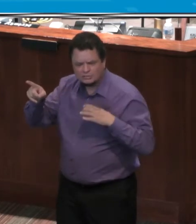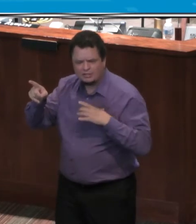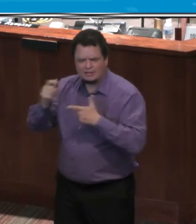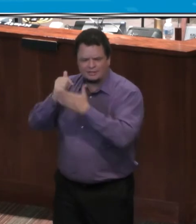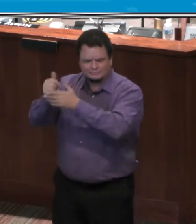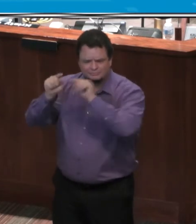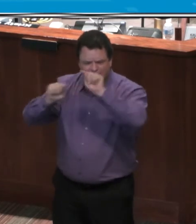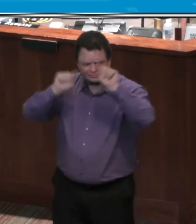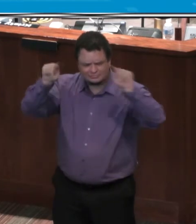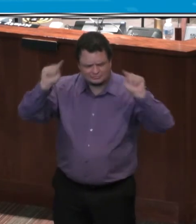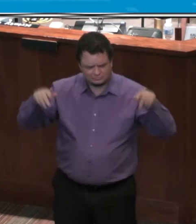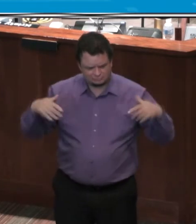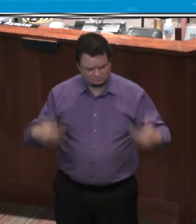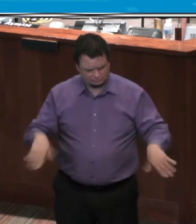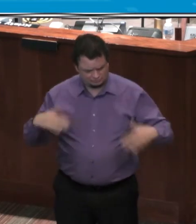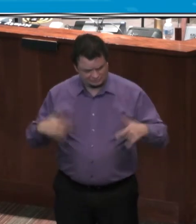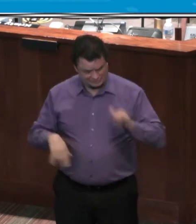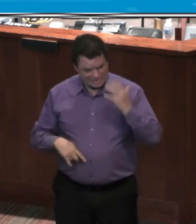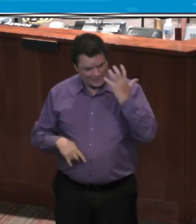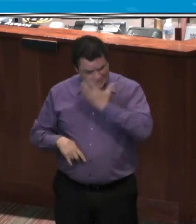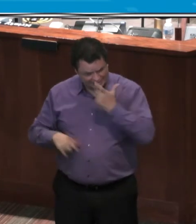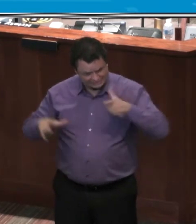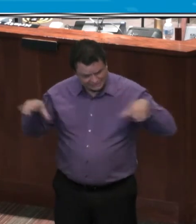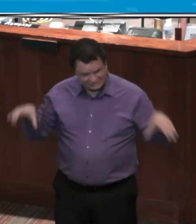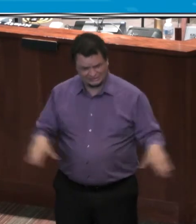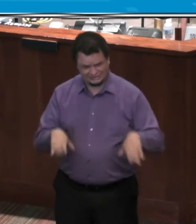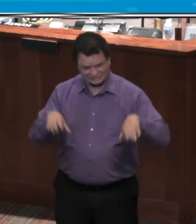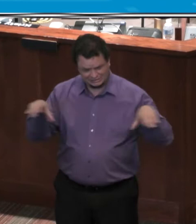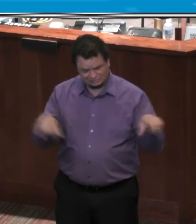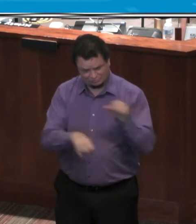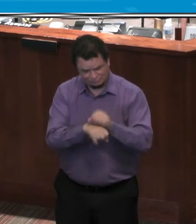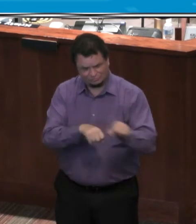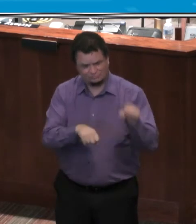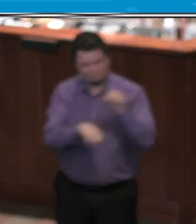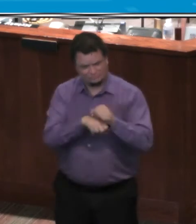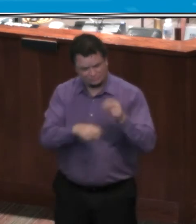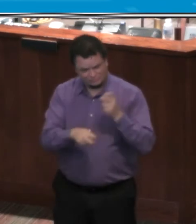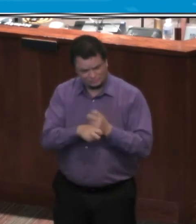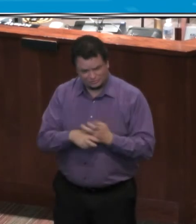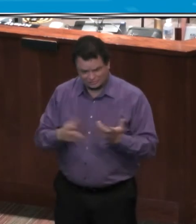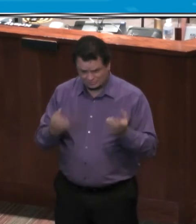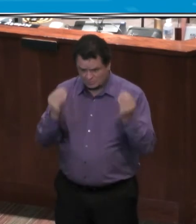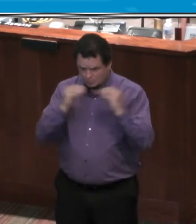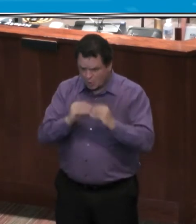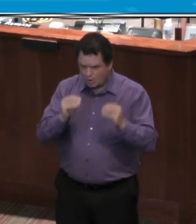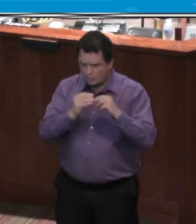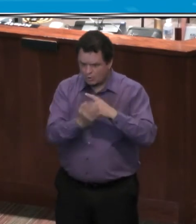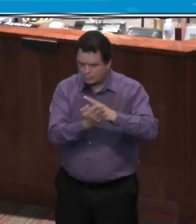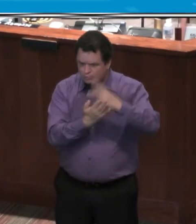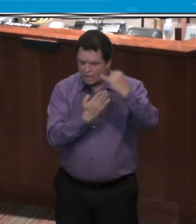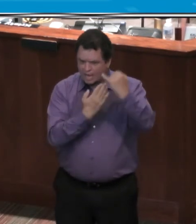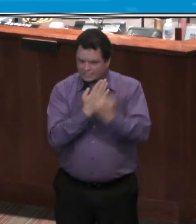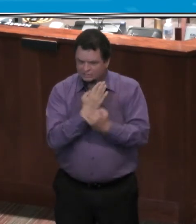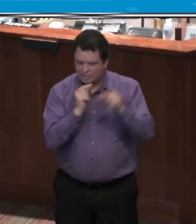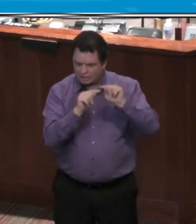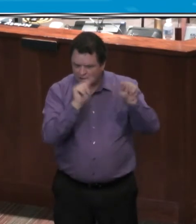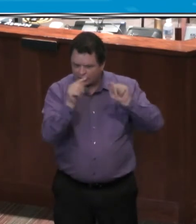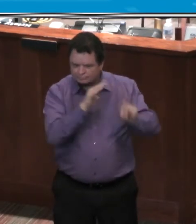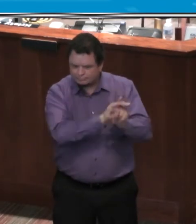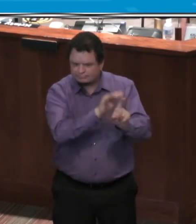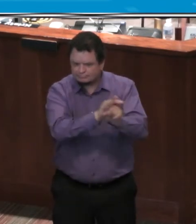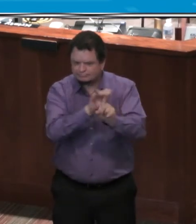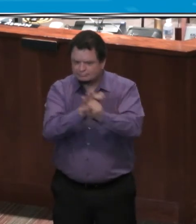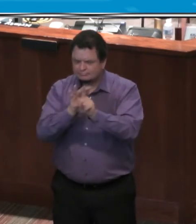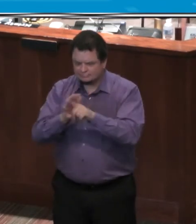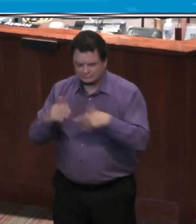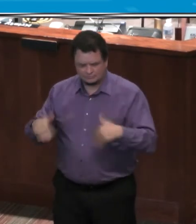hub at Mission Trace. And there's other projects going on that I'm not able to share at this time. And but